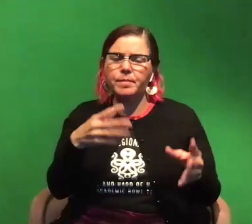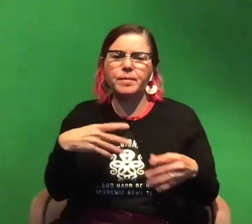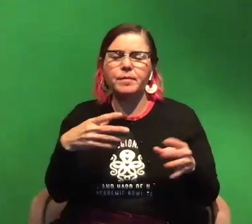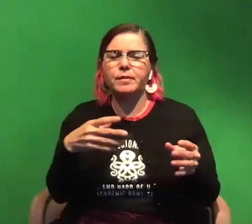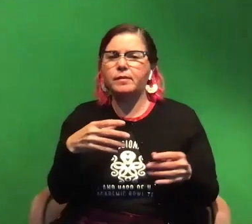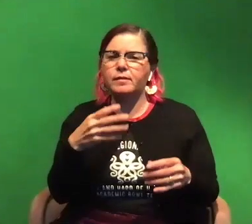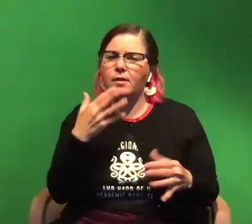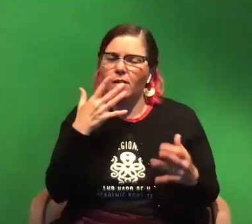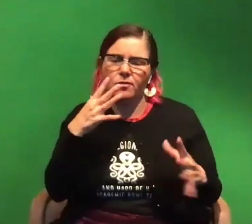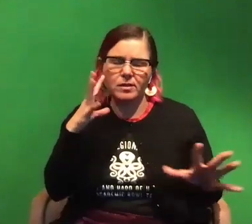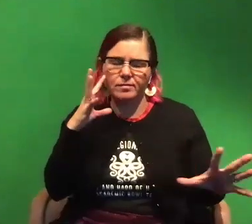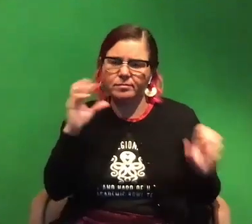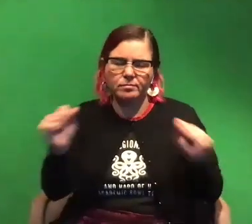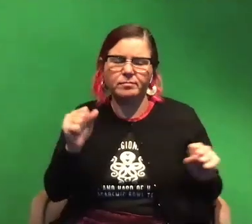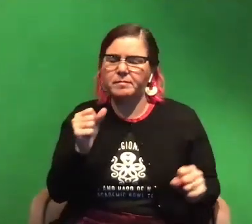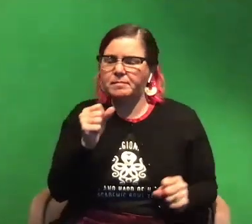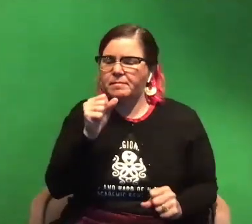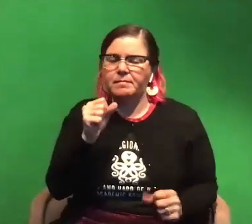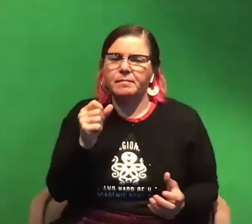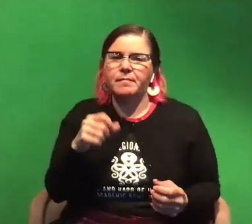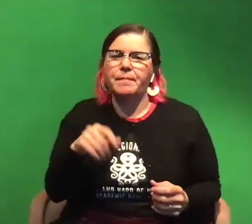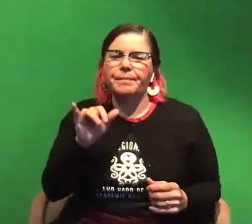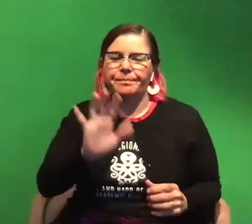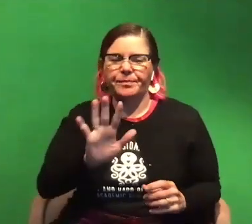pretty spectacular, and kind of, you know, that kind of color